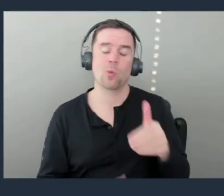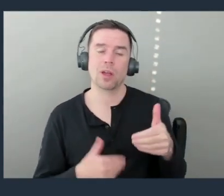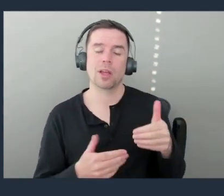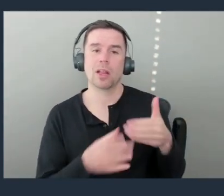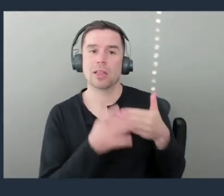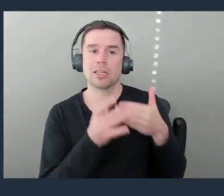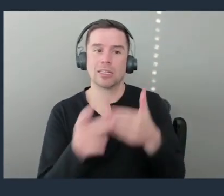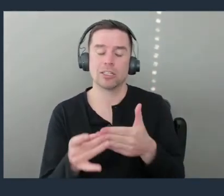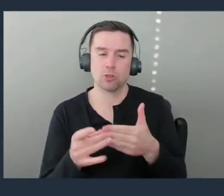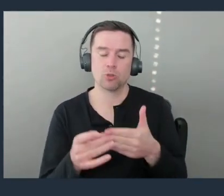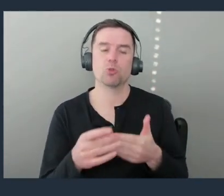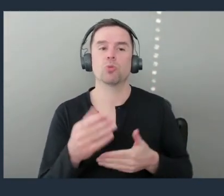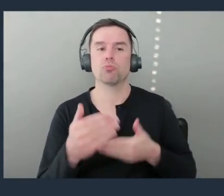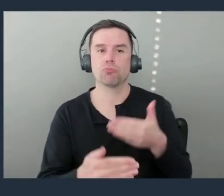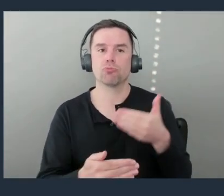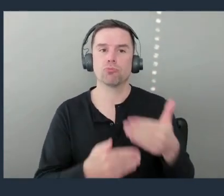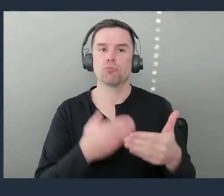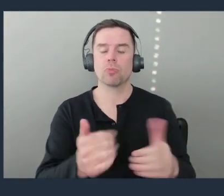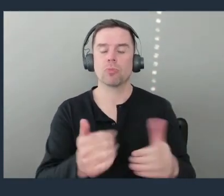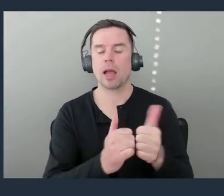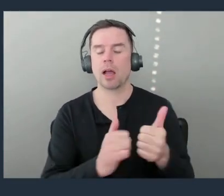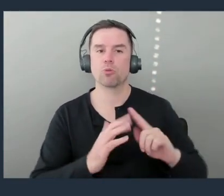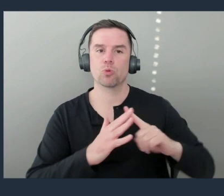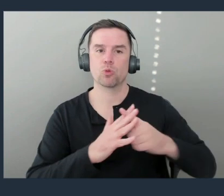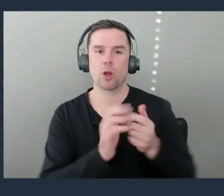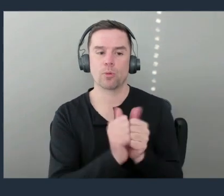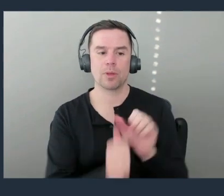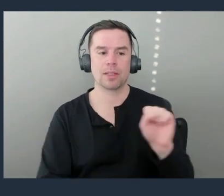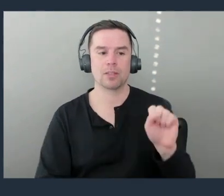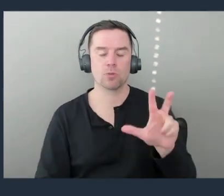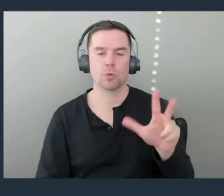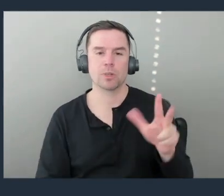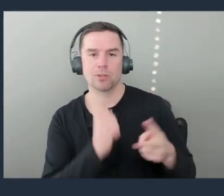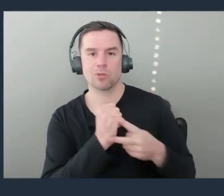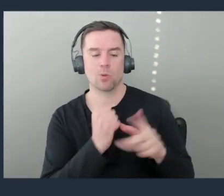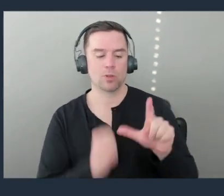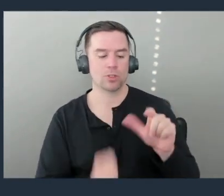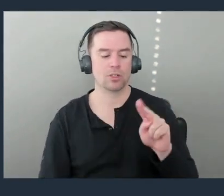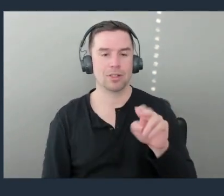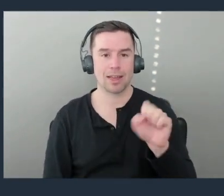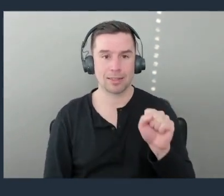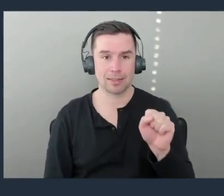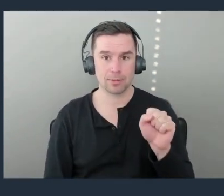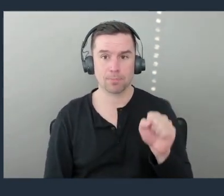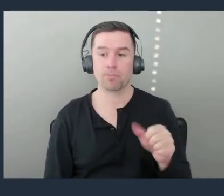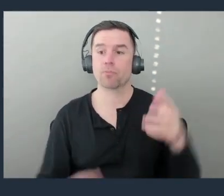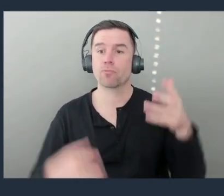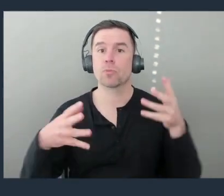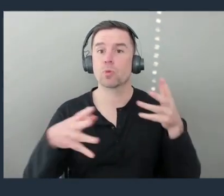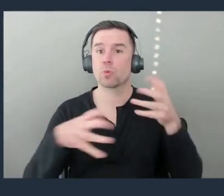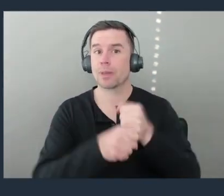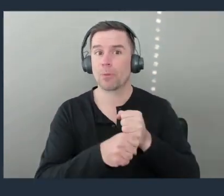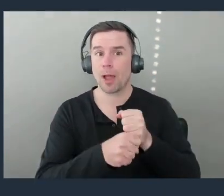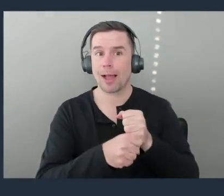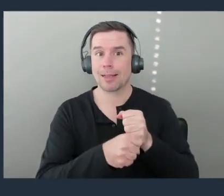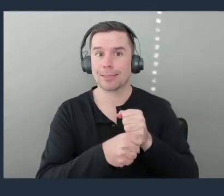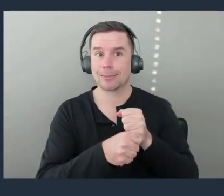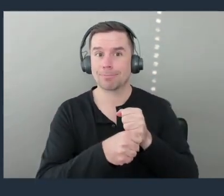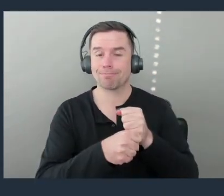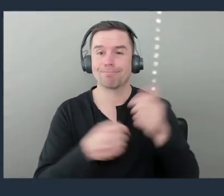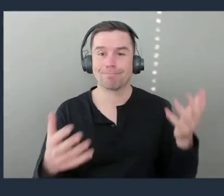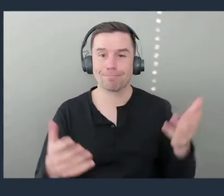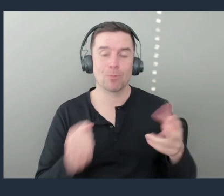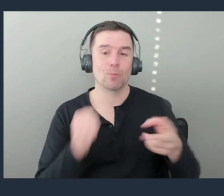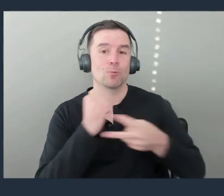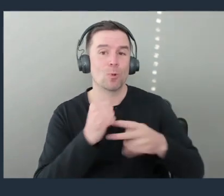walks you through how to get started with S3 Storage Lens. So to summarize, storage optimization is